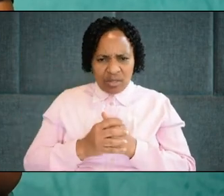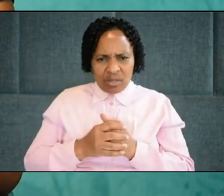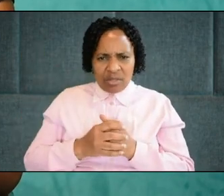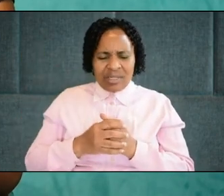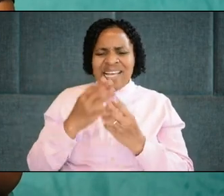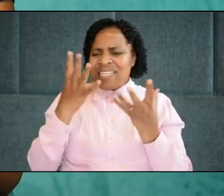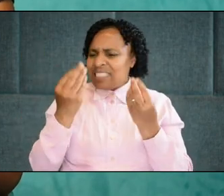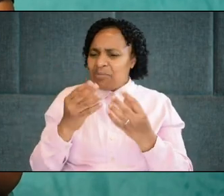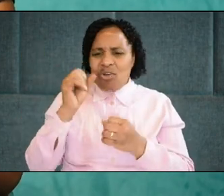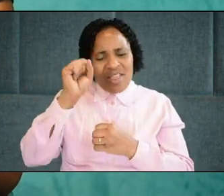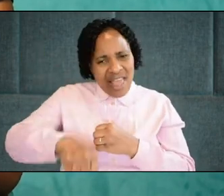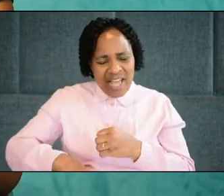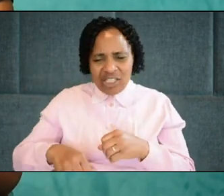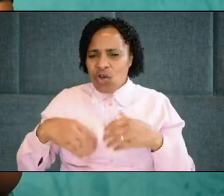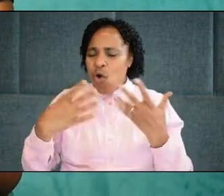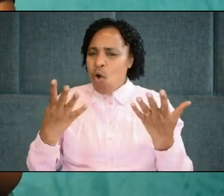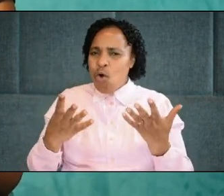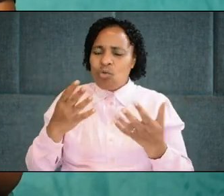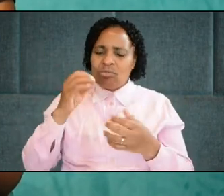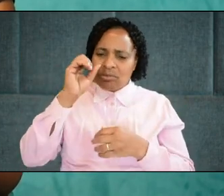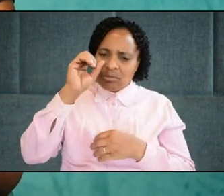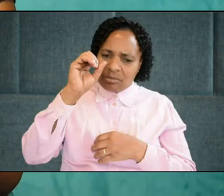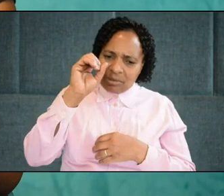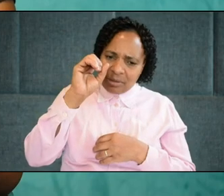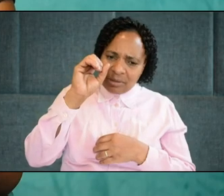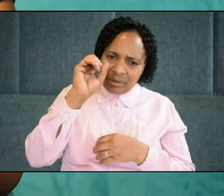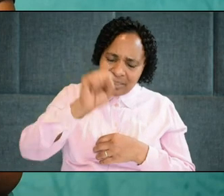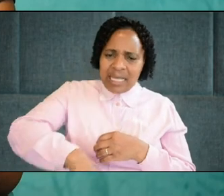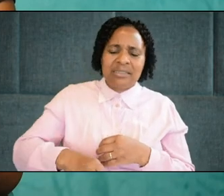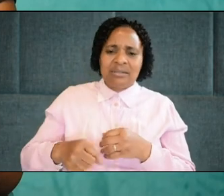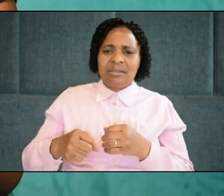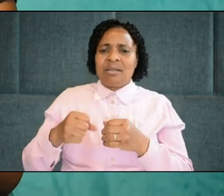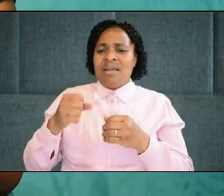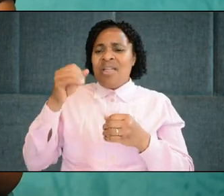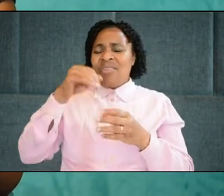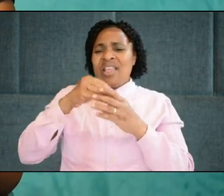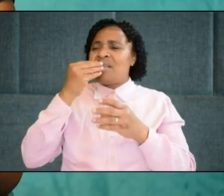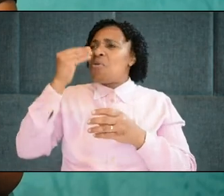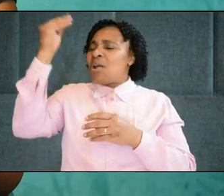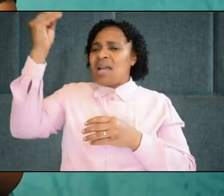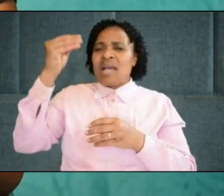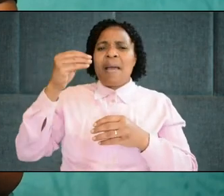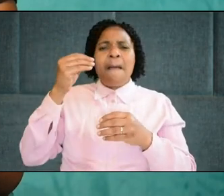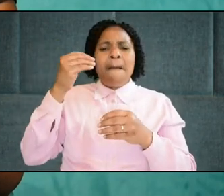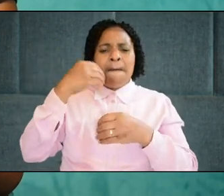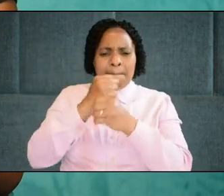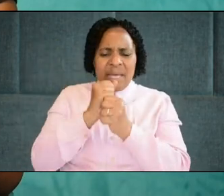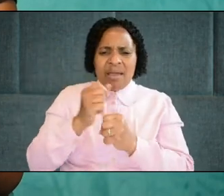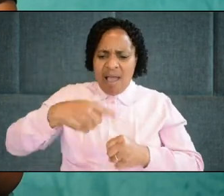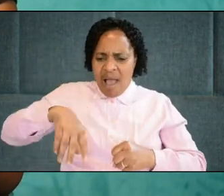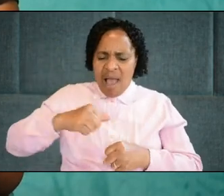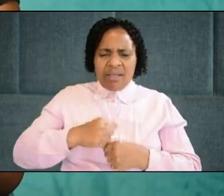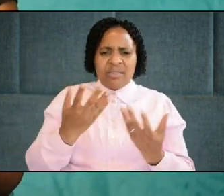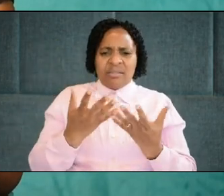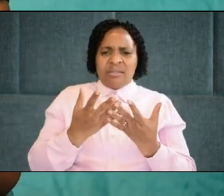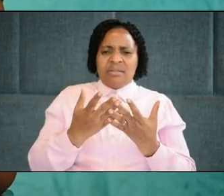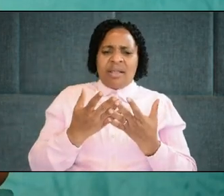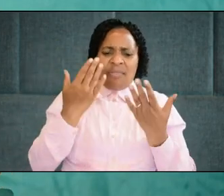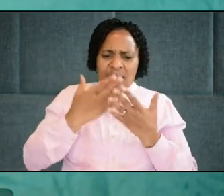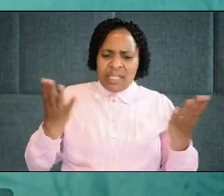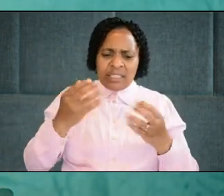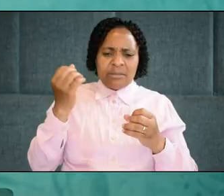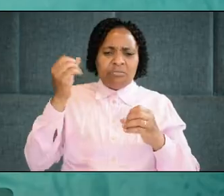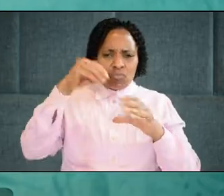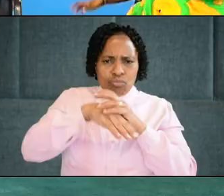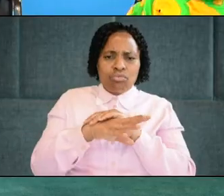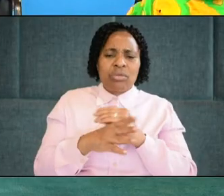or no. No swearing, because it can put us into things that we can't back out of, just like the Israelites